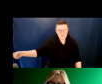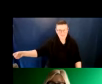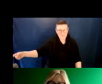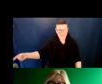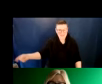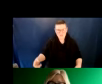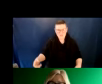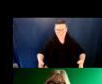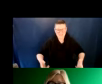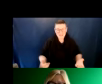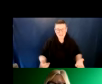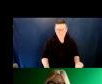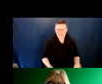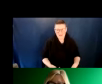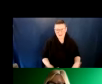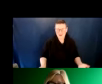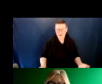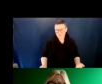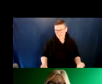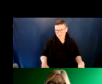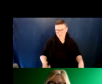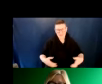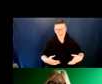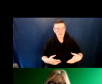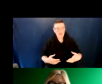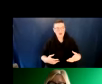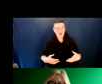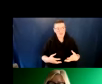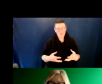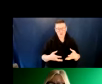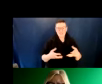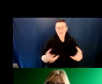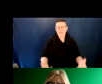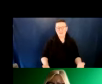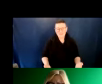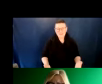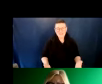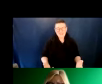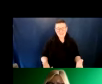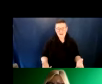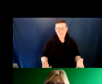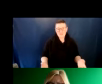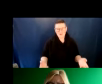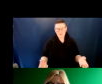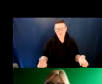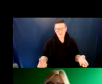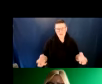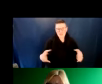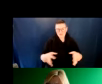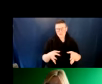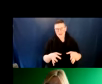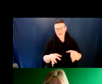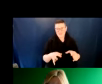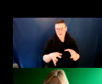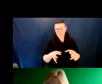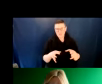house, like they're not just literally starting out anywhere, but they're starting out on their journey together. So the way we